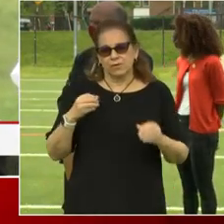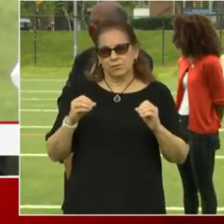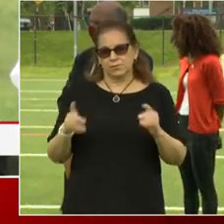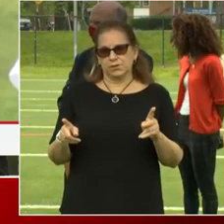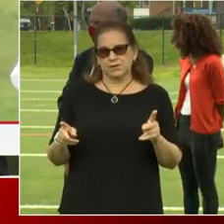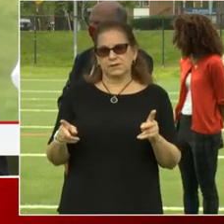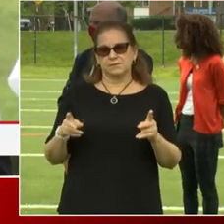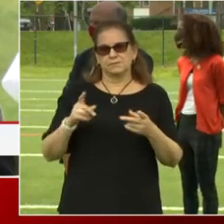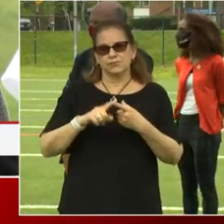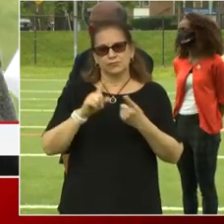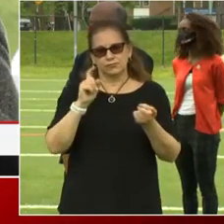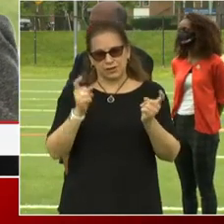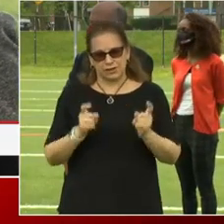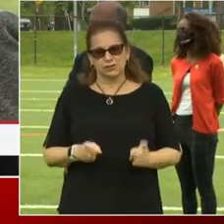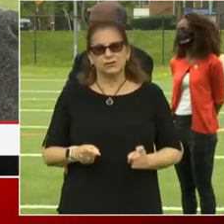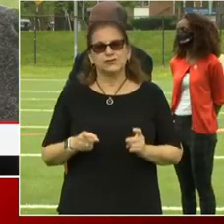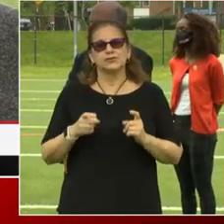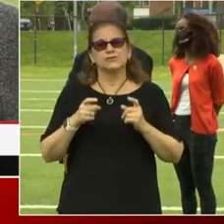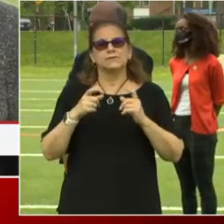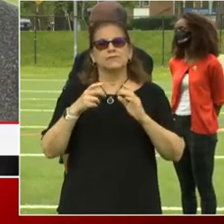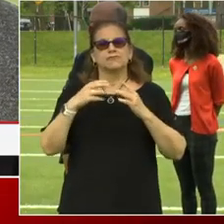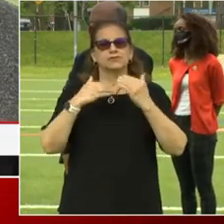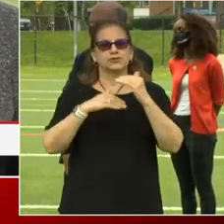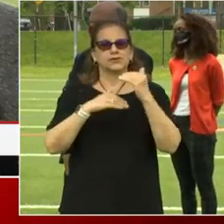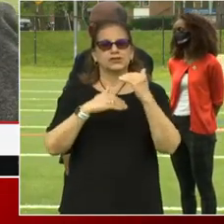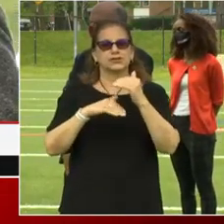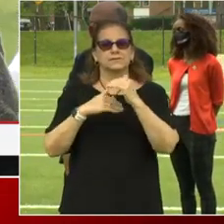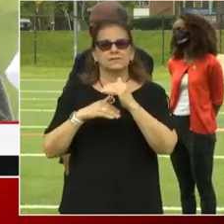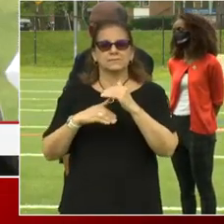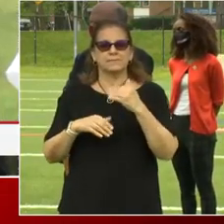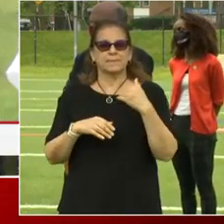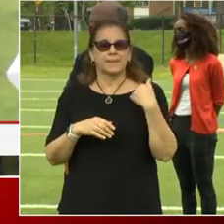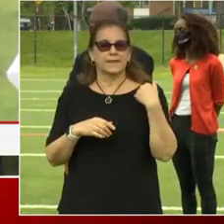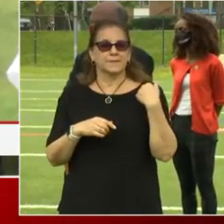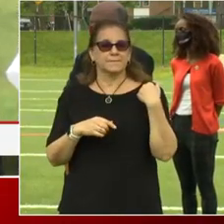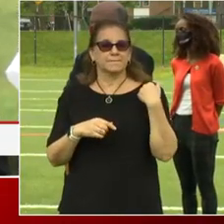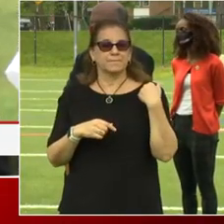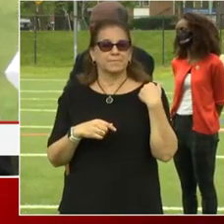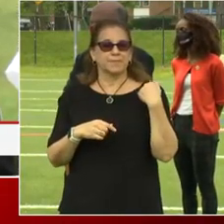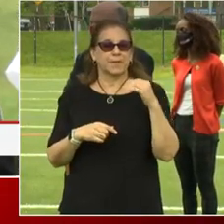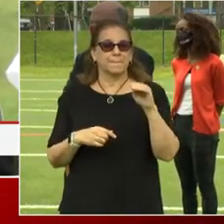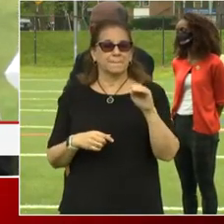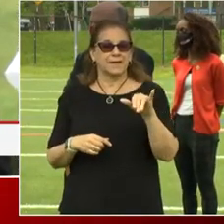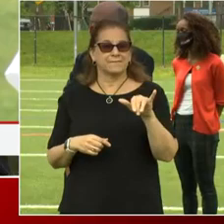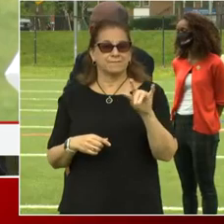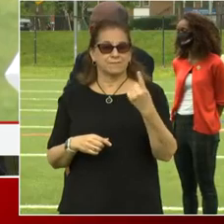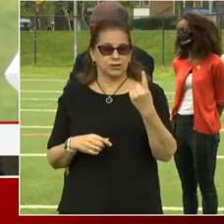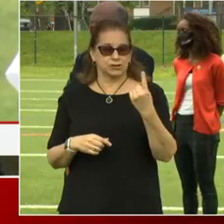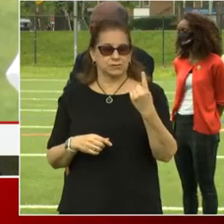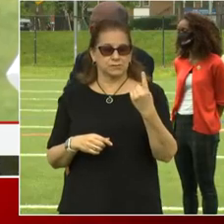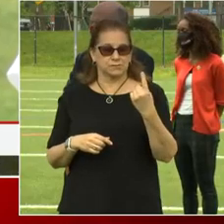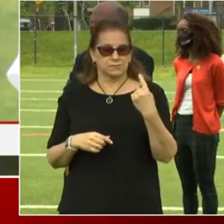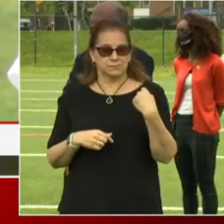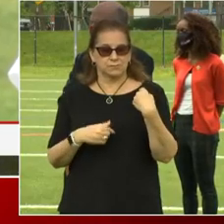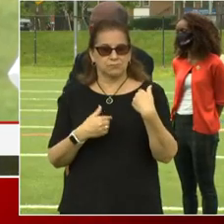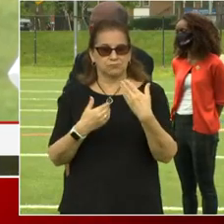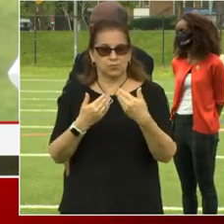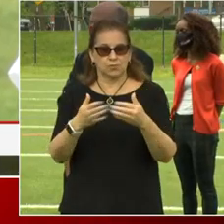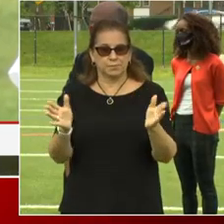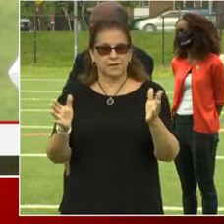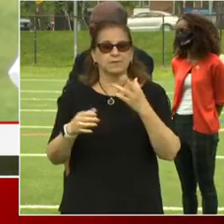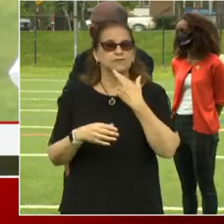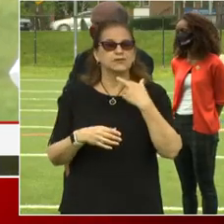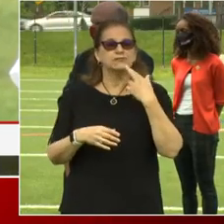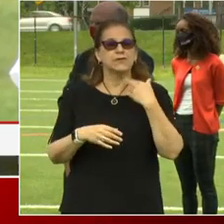that regard, where we had before May 1st a limit of 6 people per table. Is now 10 people